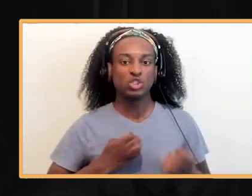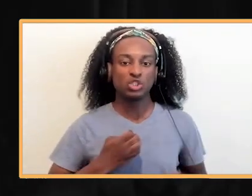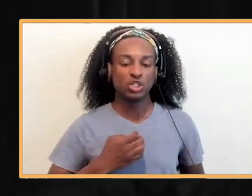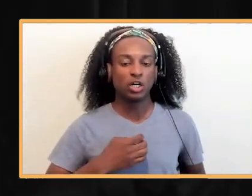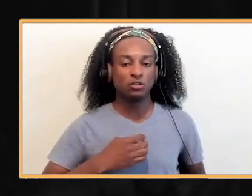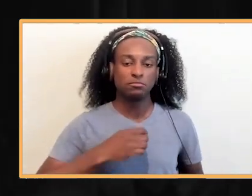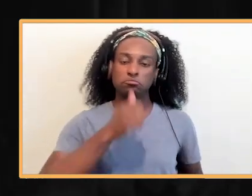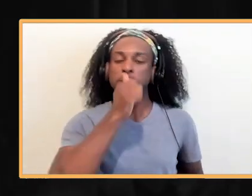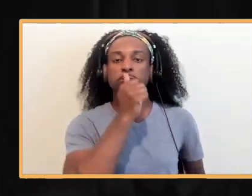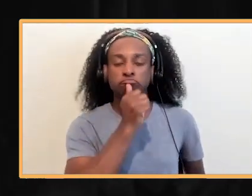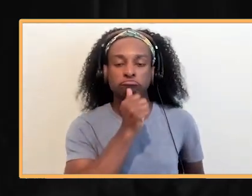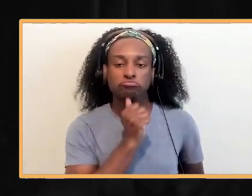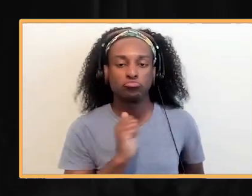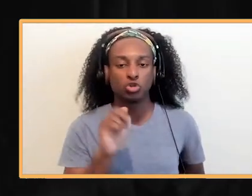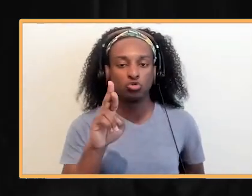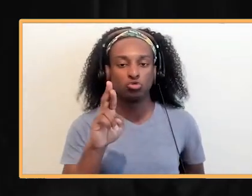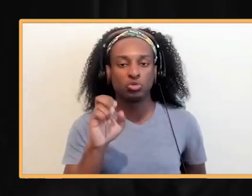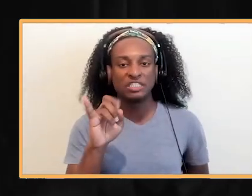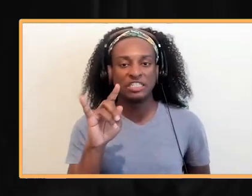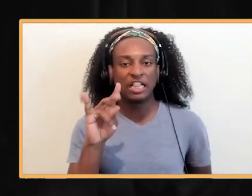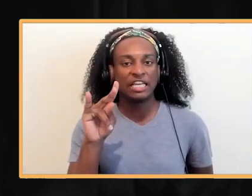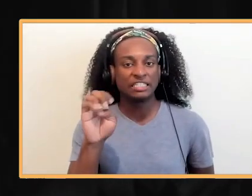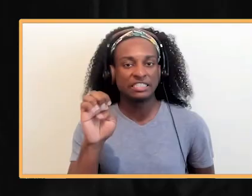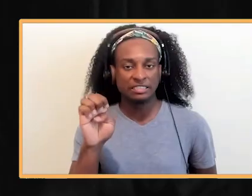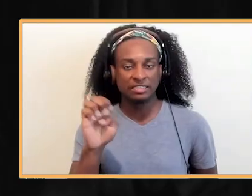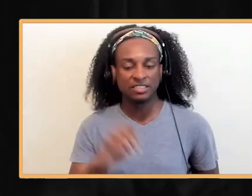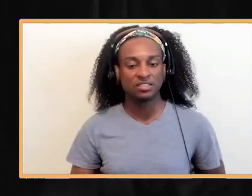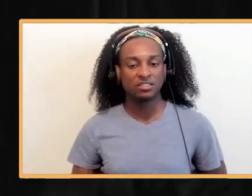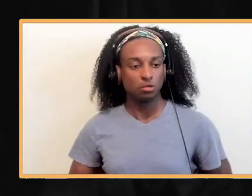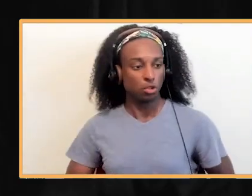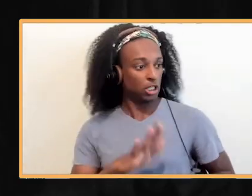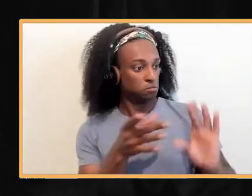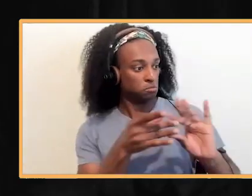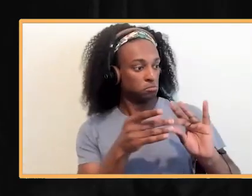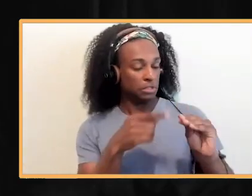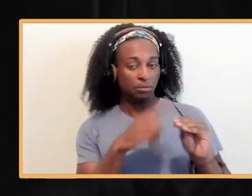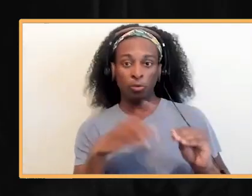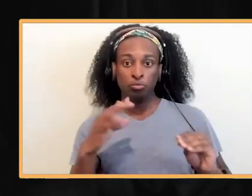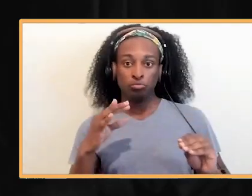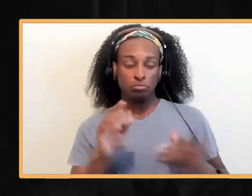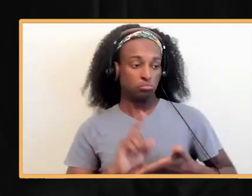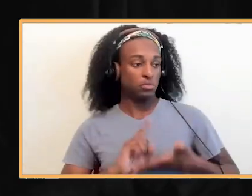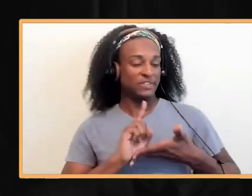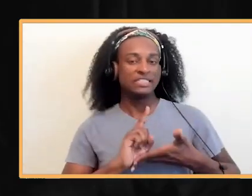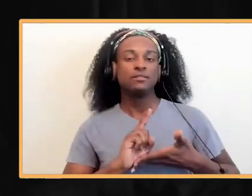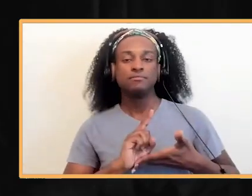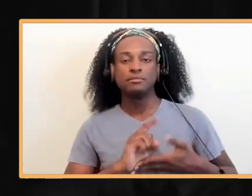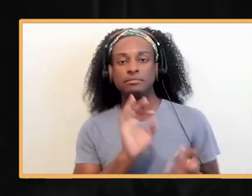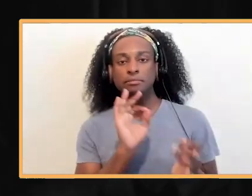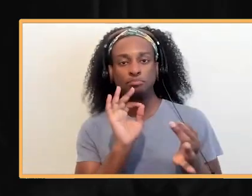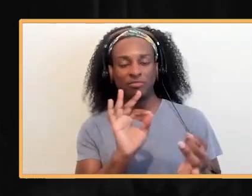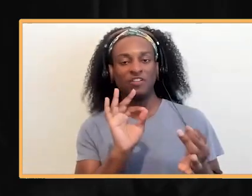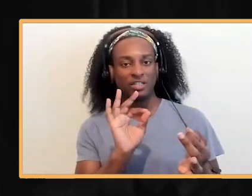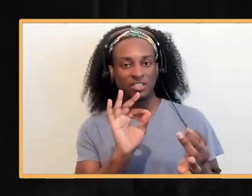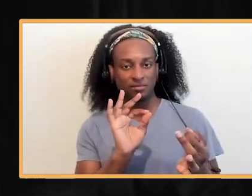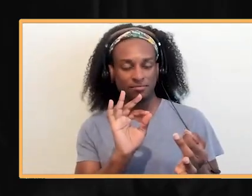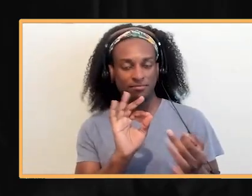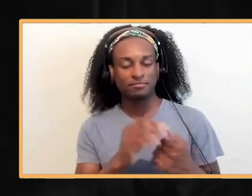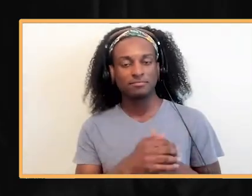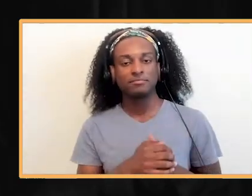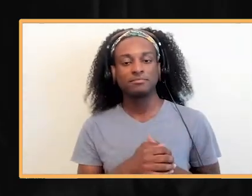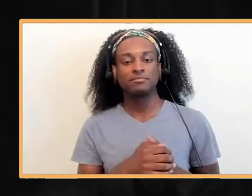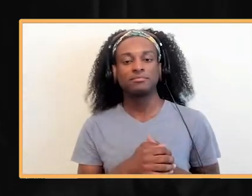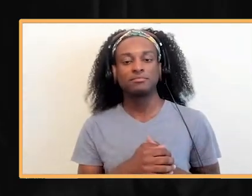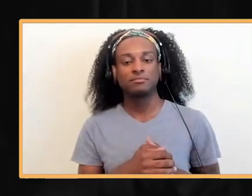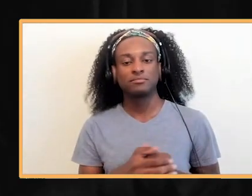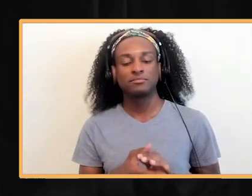I think that what you said about privilege is spot on. Like, first I would just say that, like, it's just